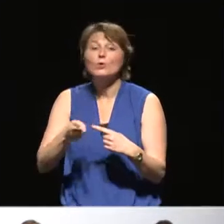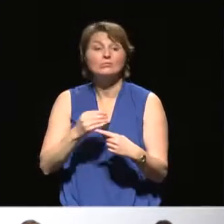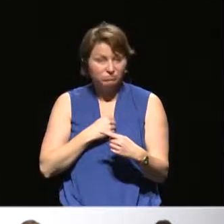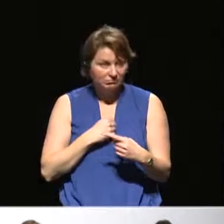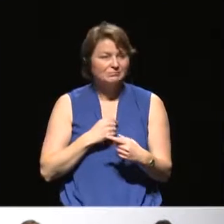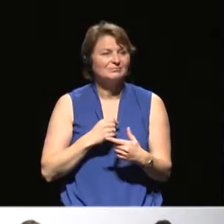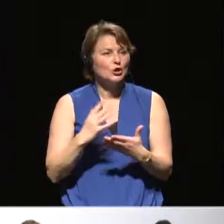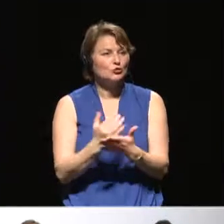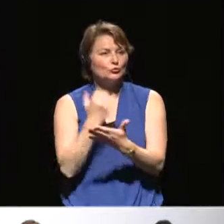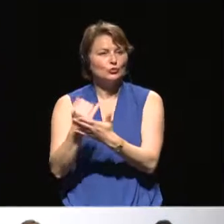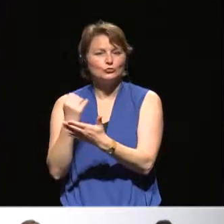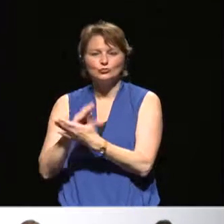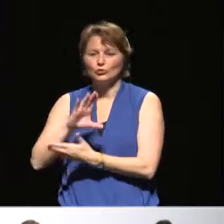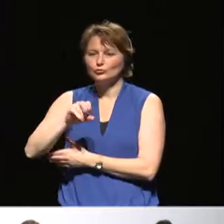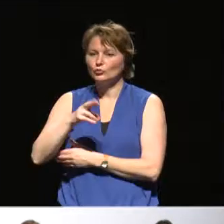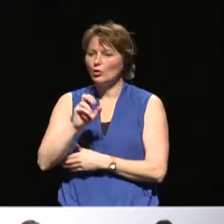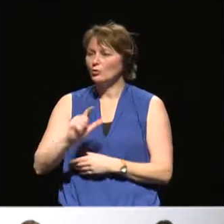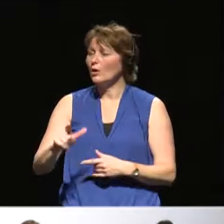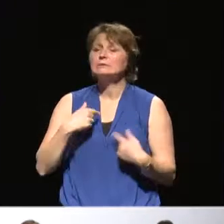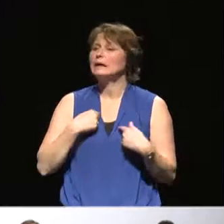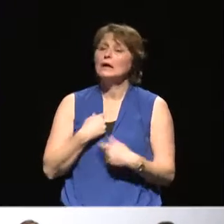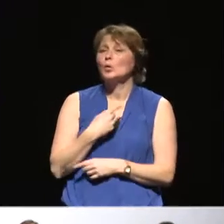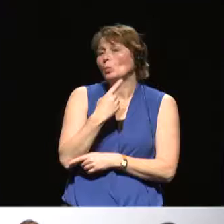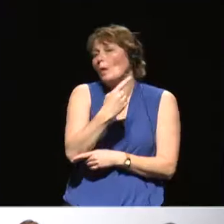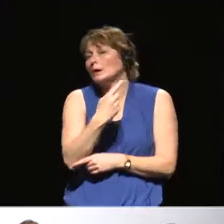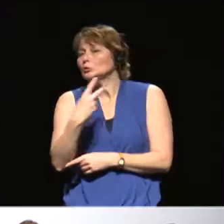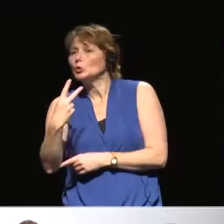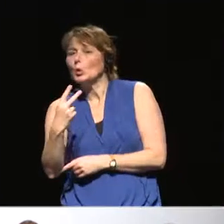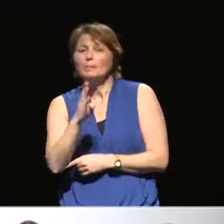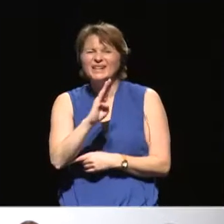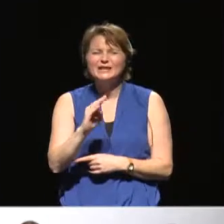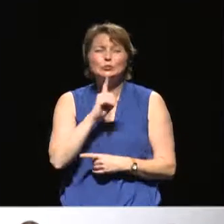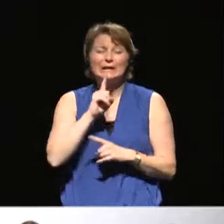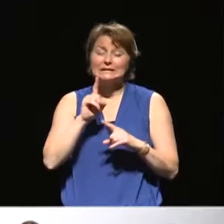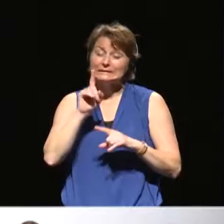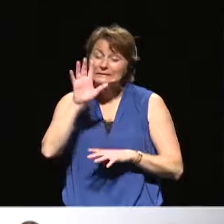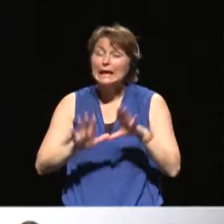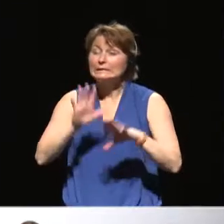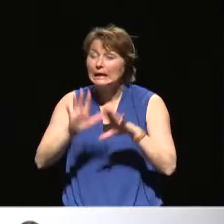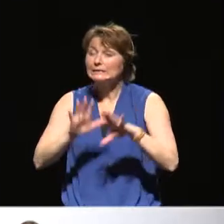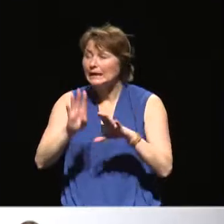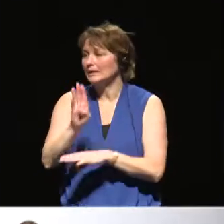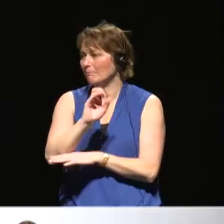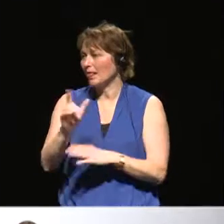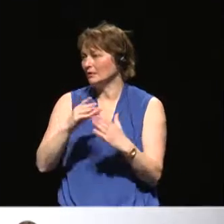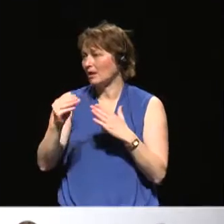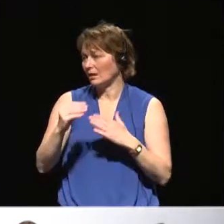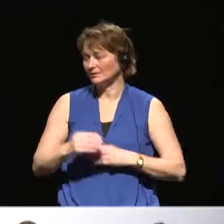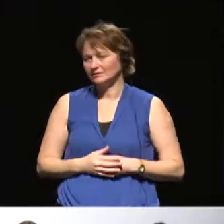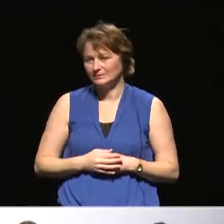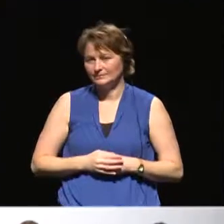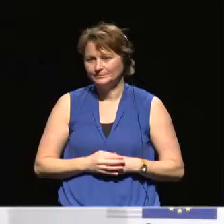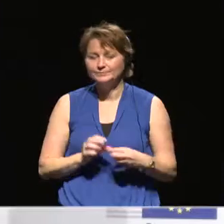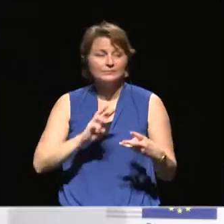this is not in the $1 or $2 million range, this is in the tens of billions of dollars. Thirdly, let me just say that